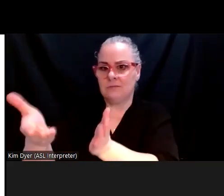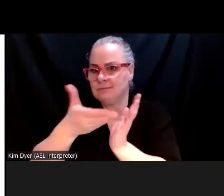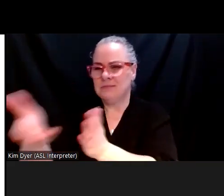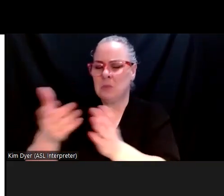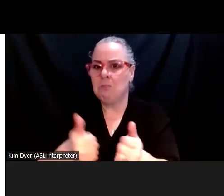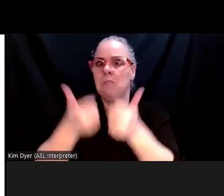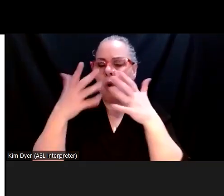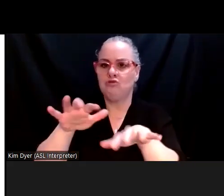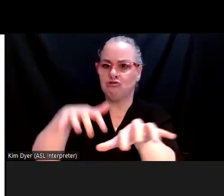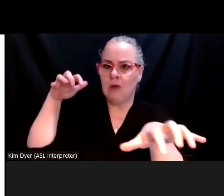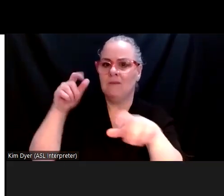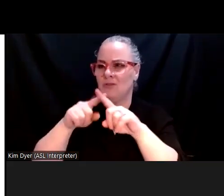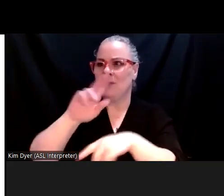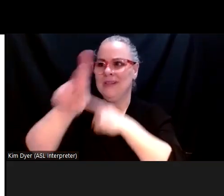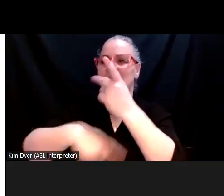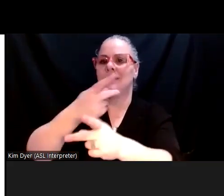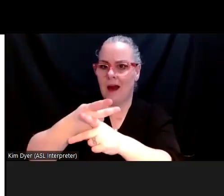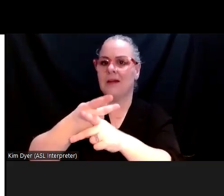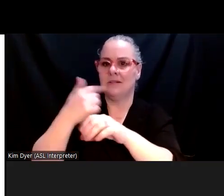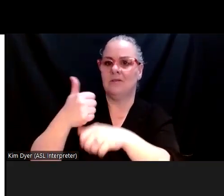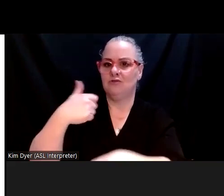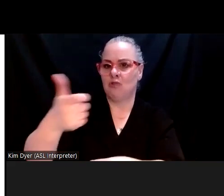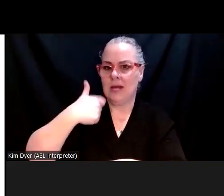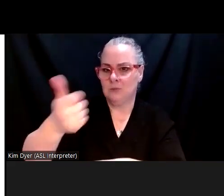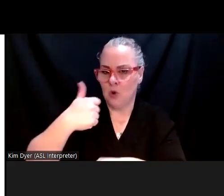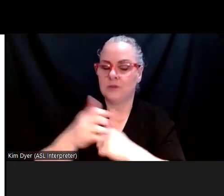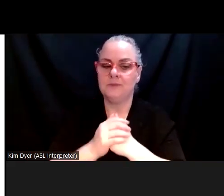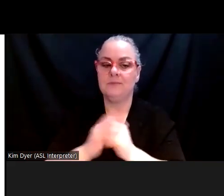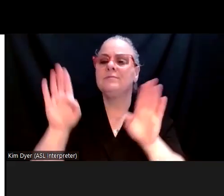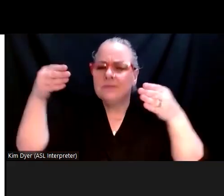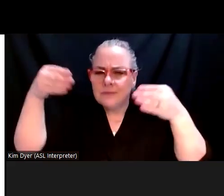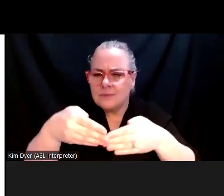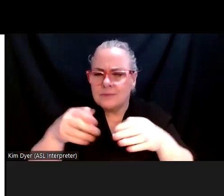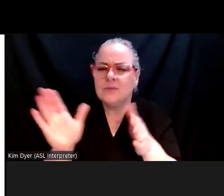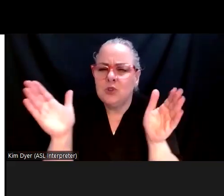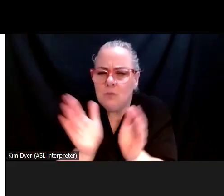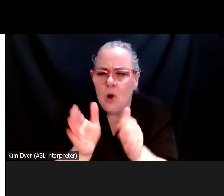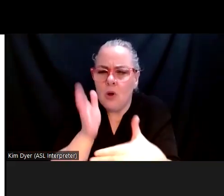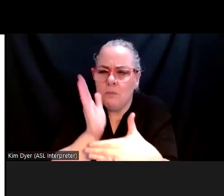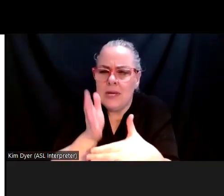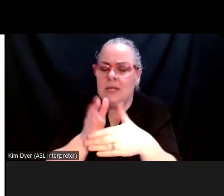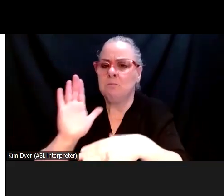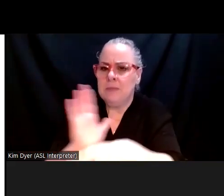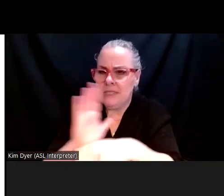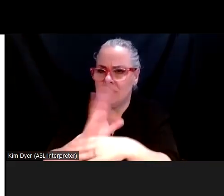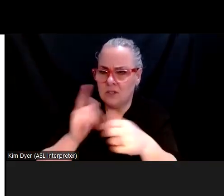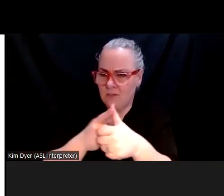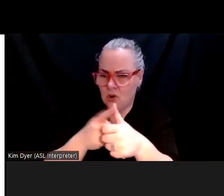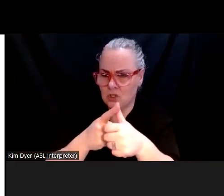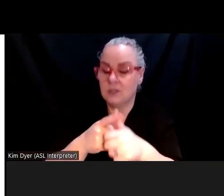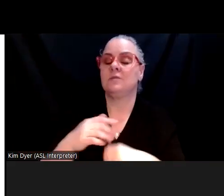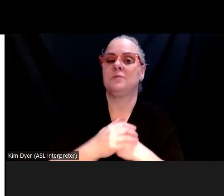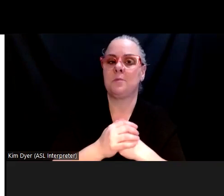most traffic from these vehicles. The idea is to focus on small and medium-sized businesses that